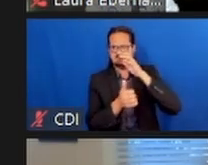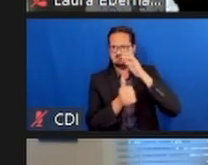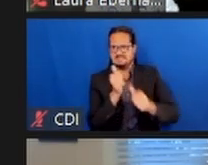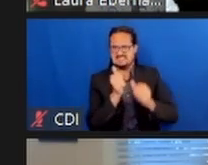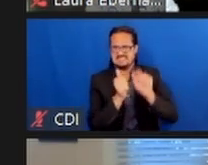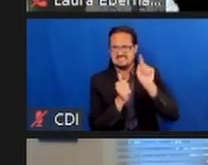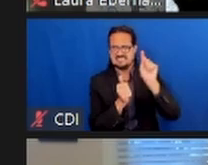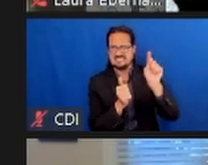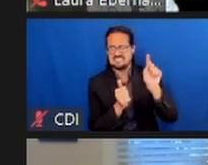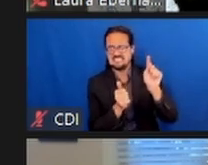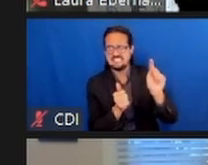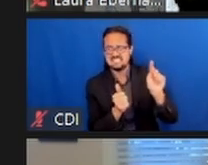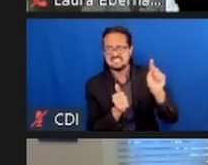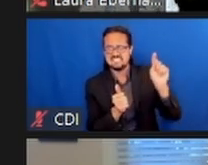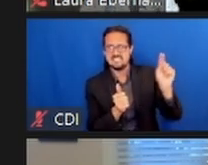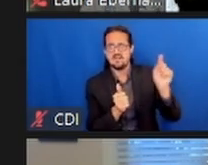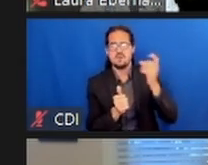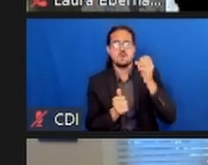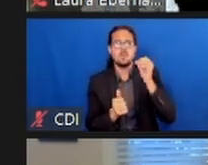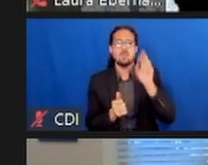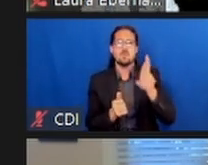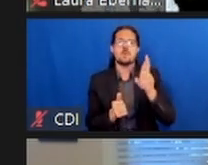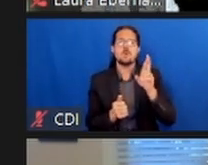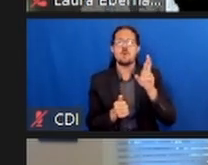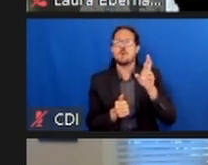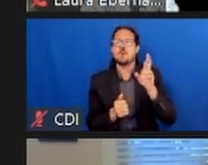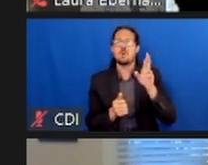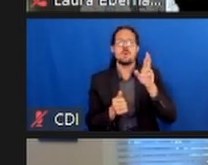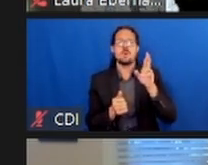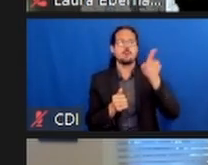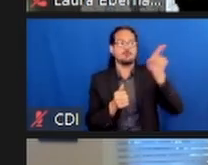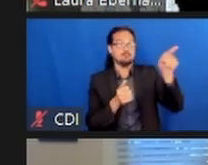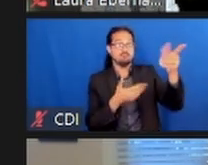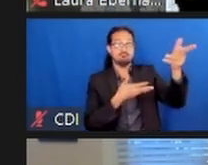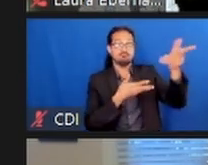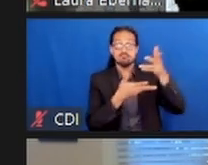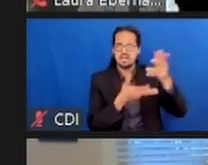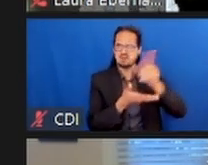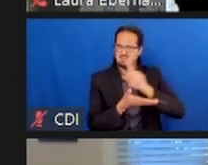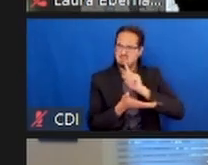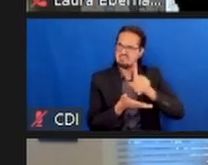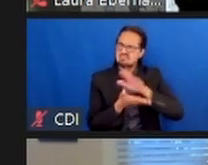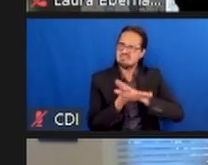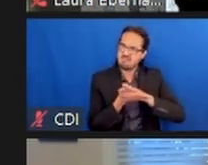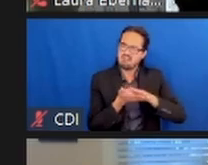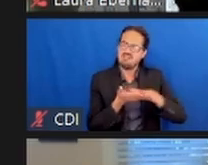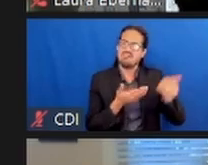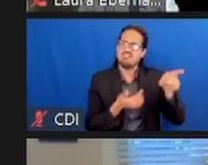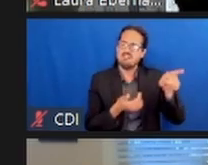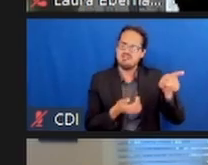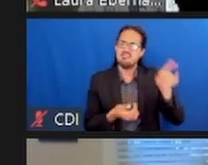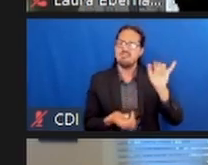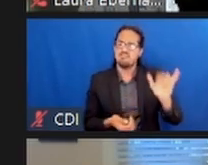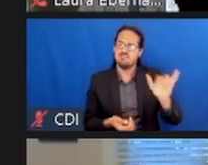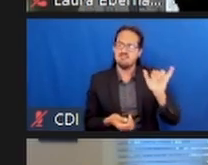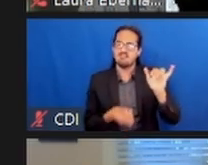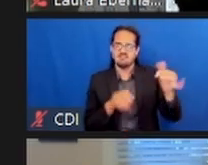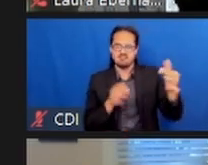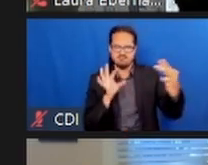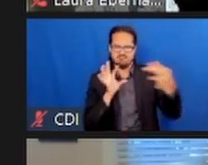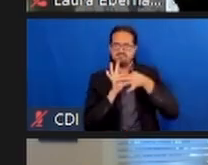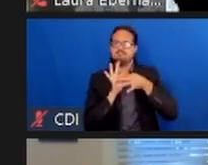healthcare throughout this pandemic. So I'd like to talk a little bit about where we've been. I'll offer a retrospective